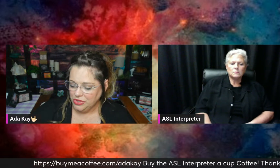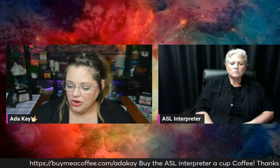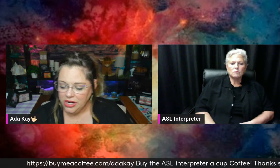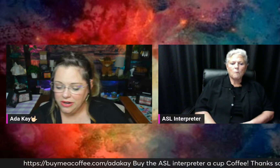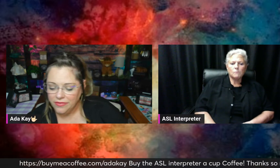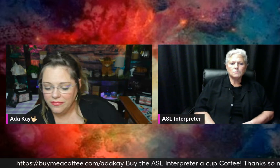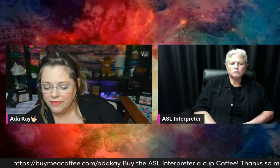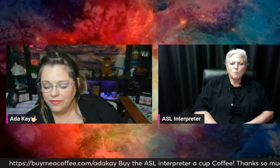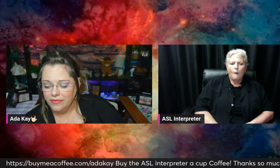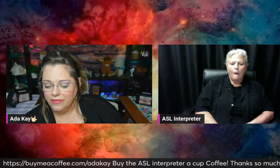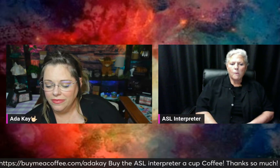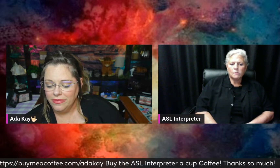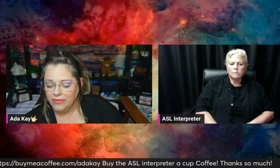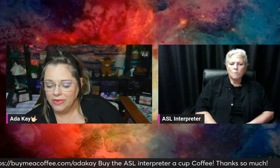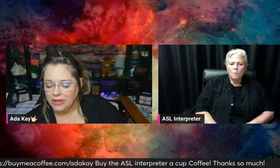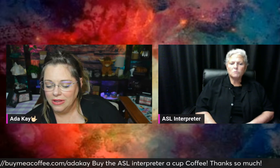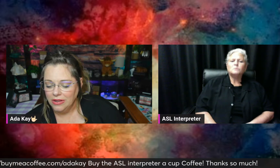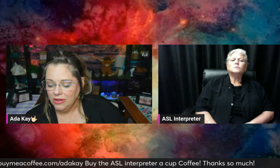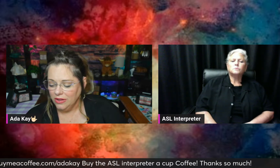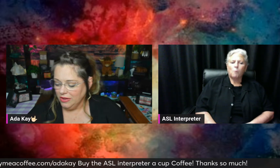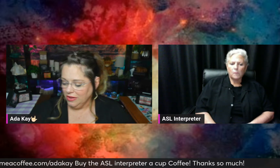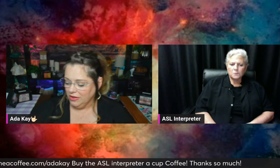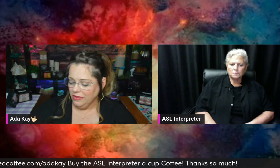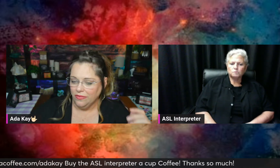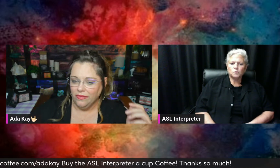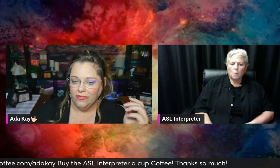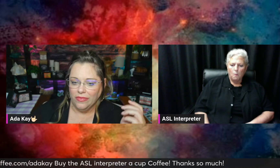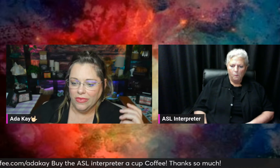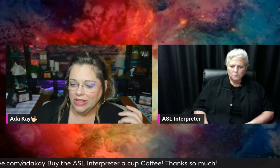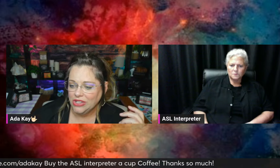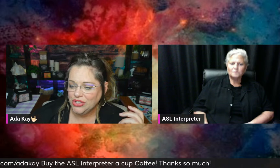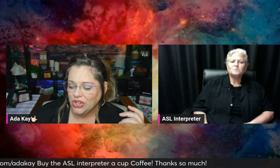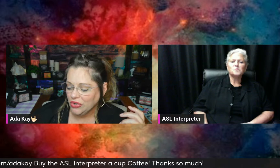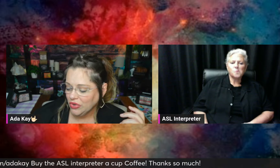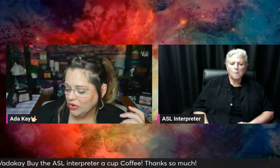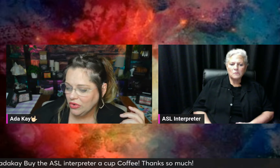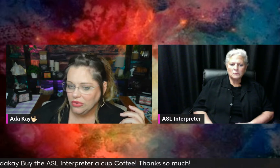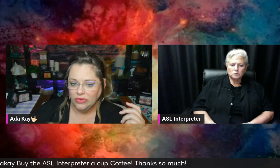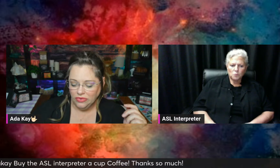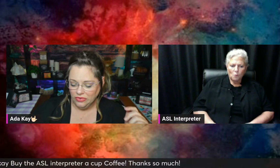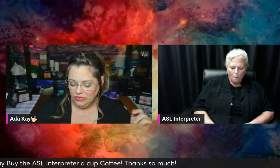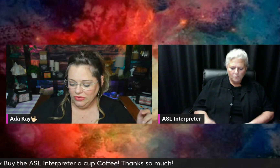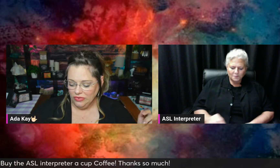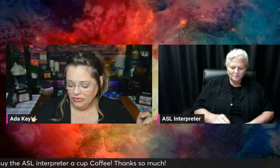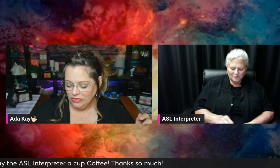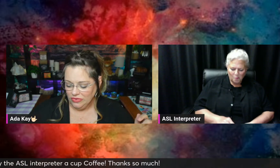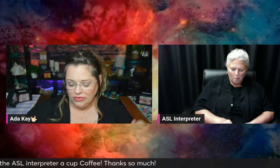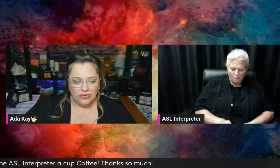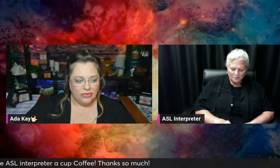I'm sorry. My good Southern drawl. Said my good Southern drawl. This Southern girl.